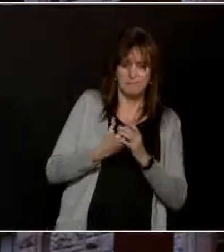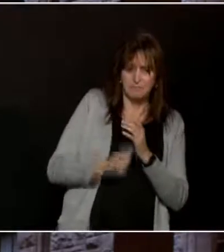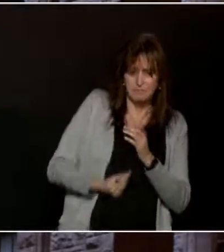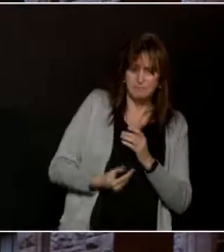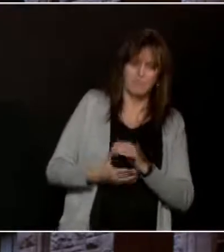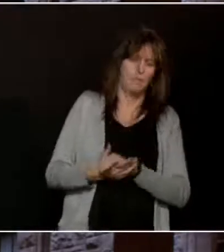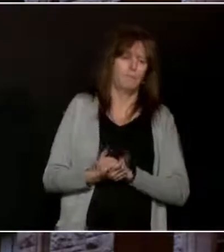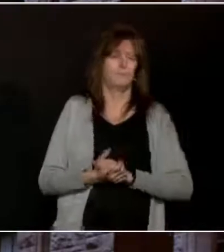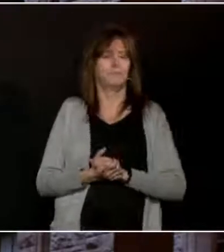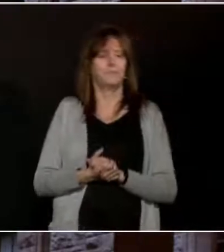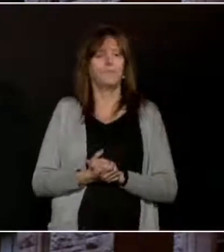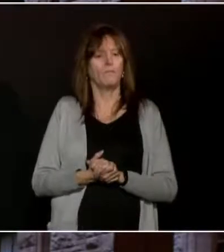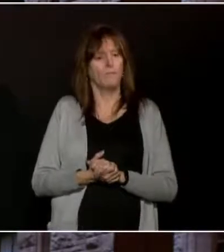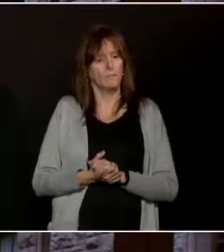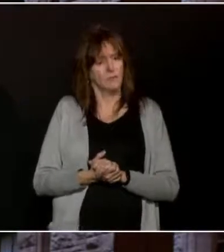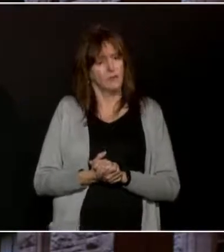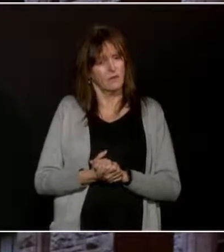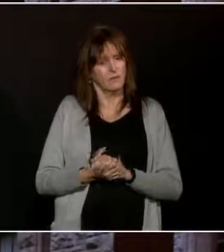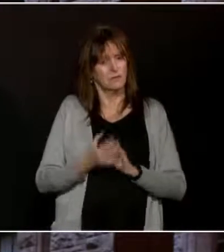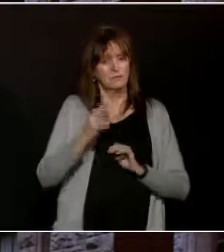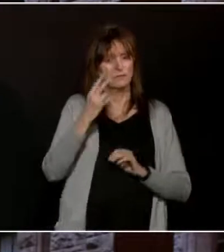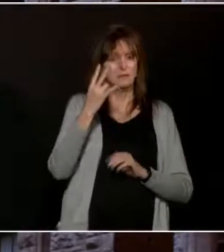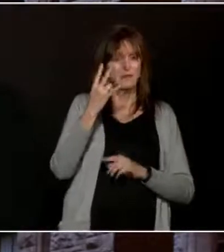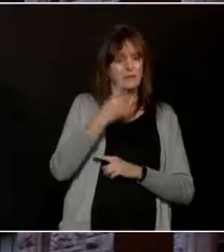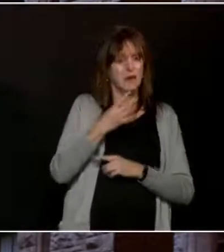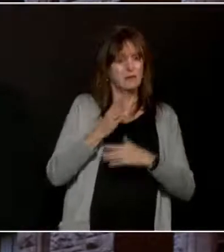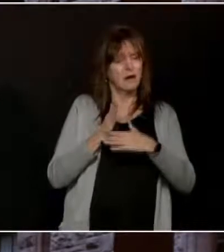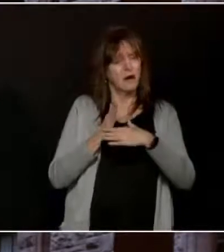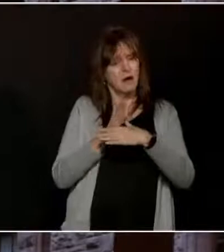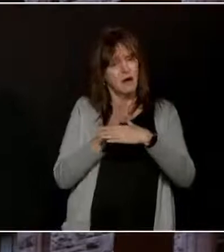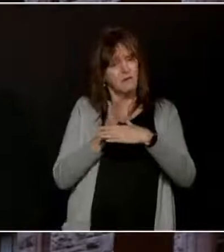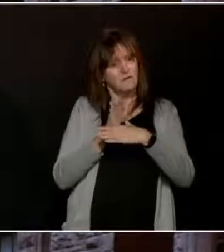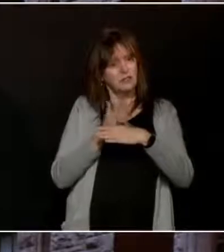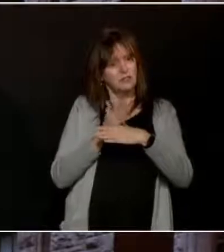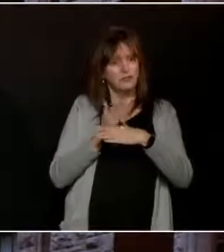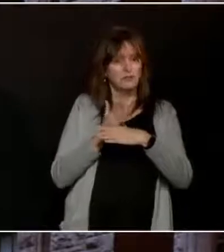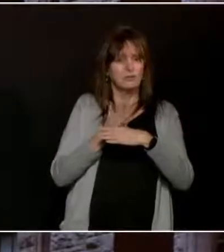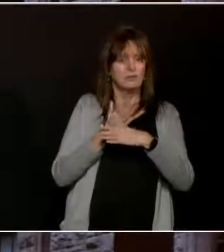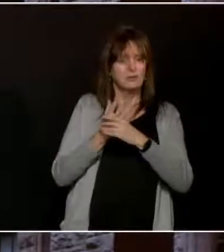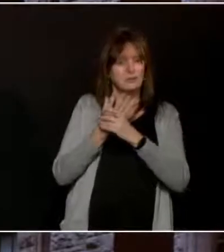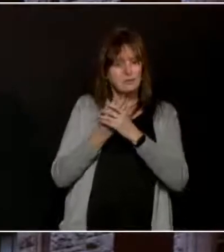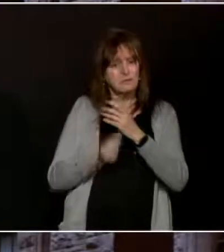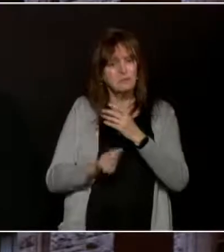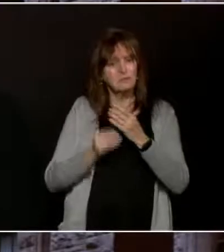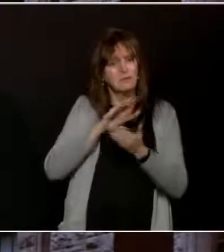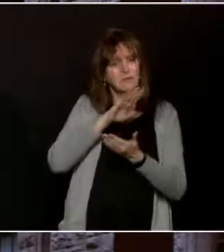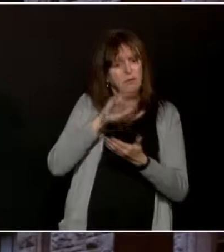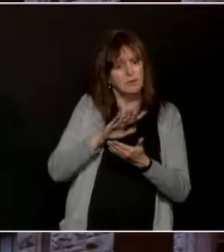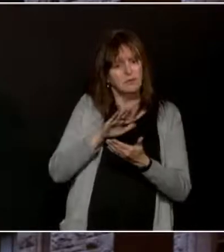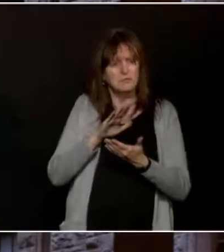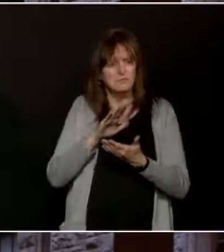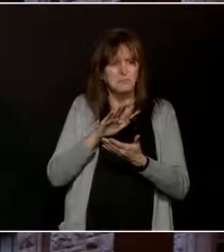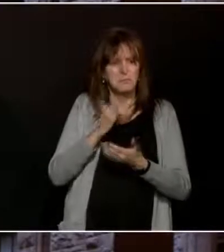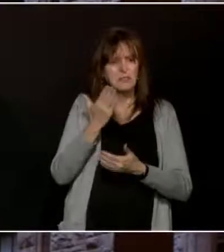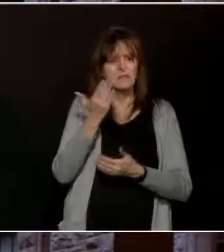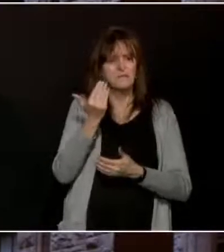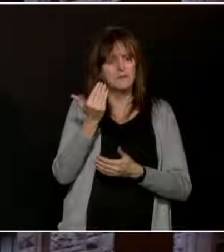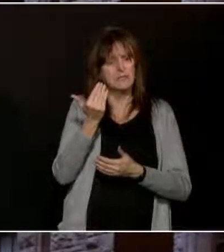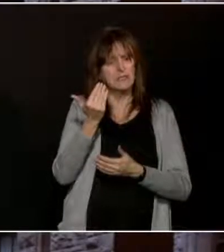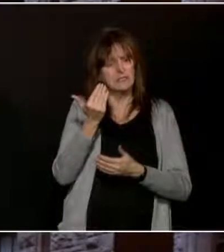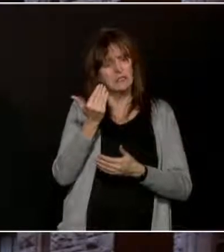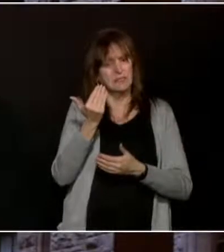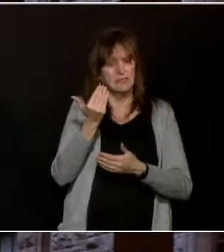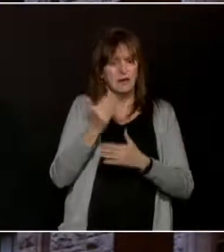That means the 7-day average of daily deaths has now decreased to 15, down from 20 in the previous 7-day